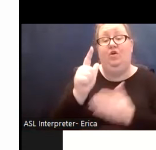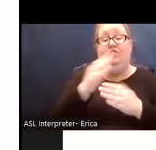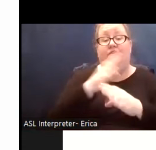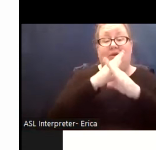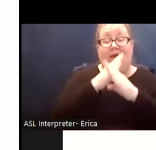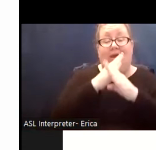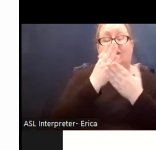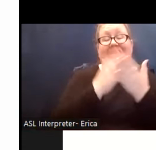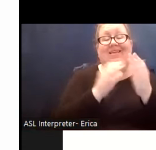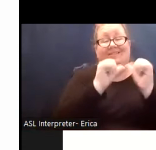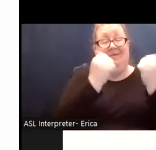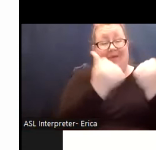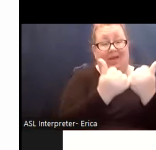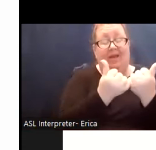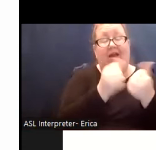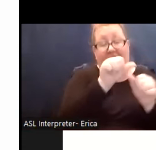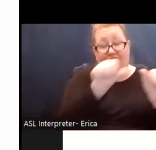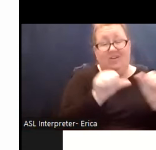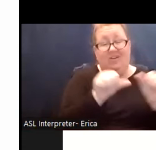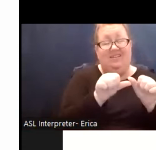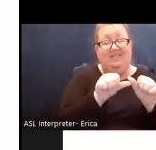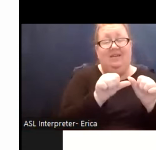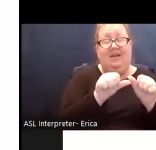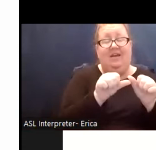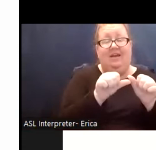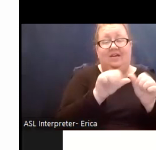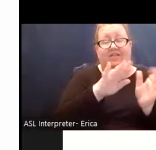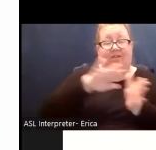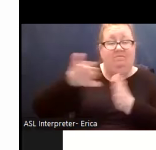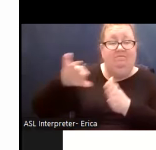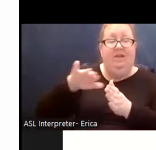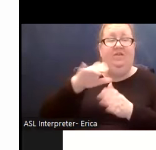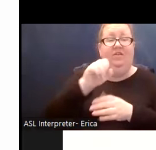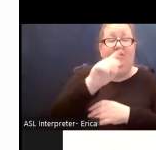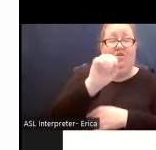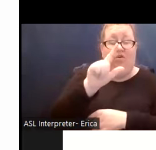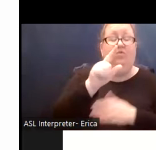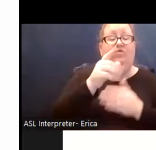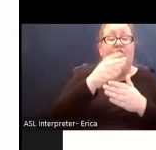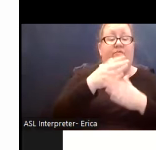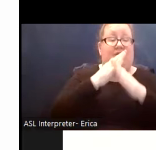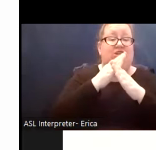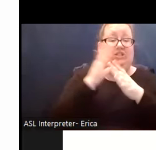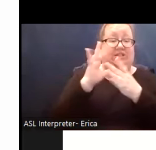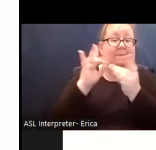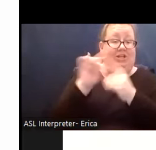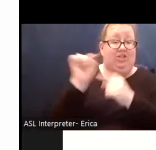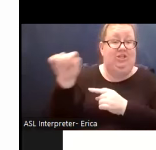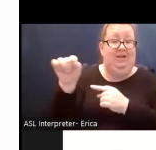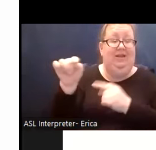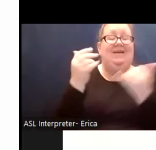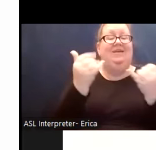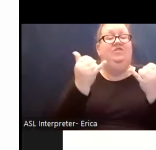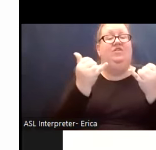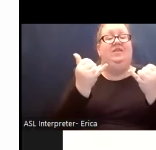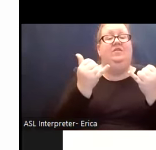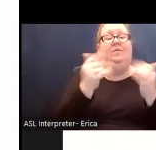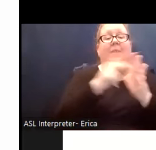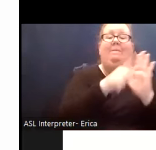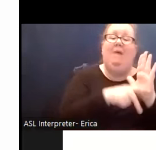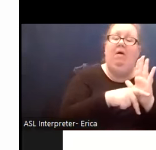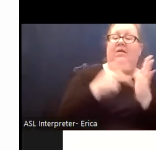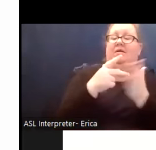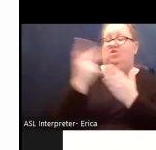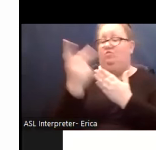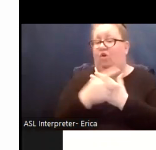areas in this scenario that would be left outside of those coastal protections, like Greg mentioned. So this would be an area where policy or programs